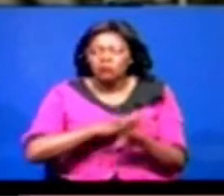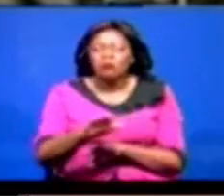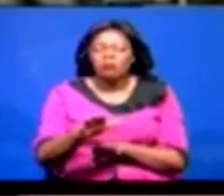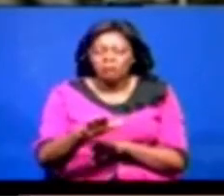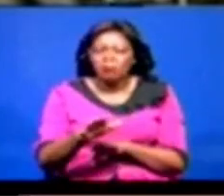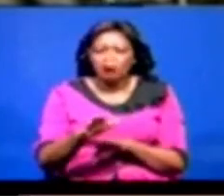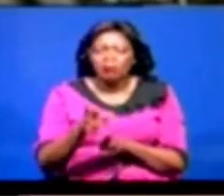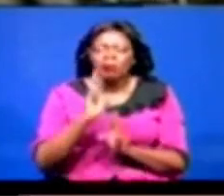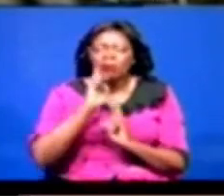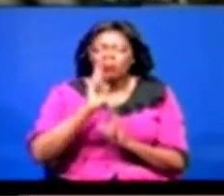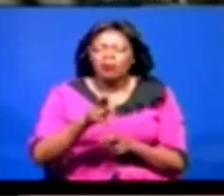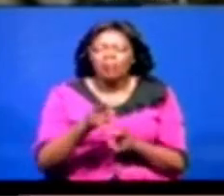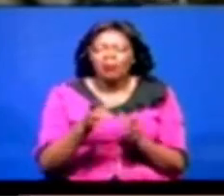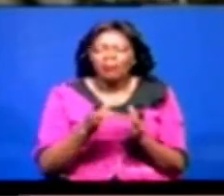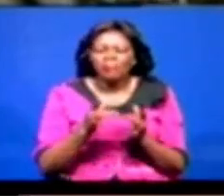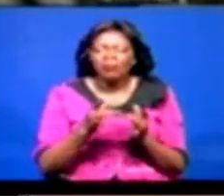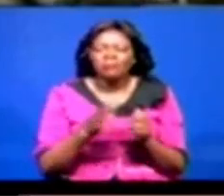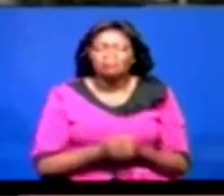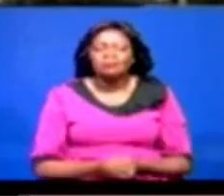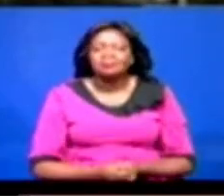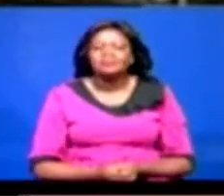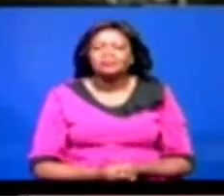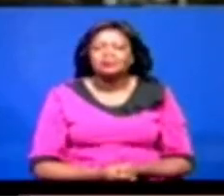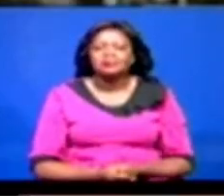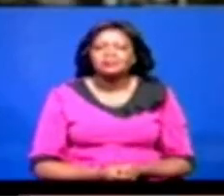results. Now,